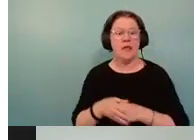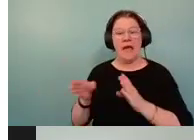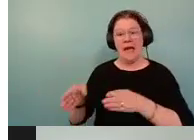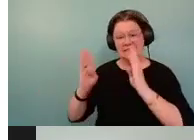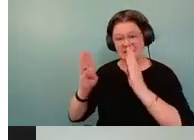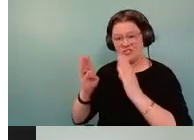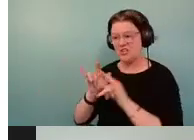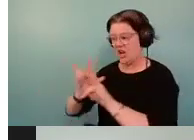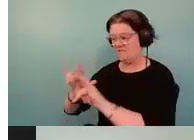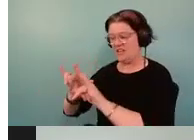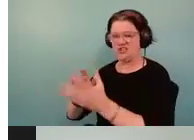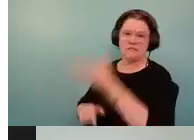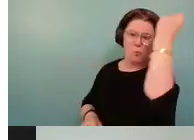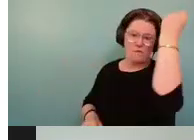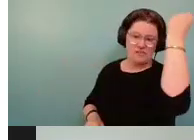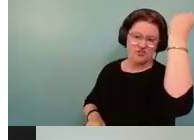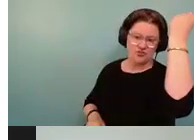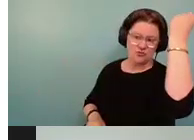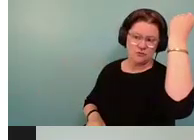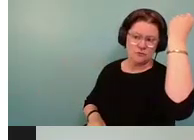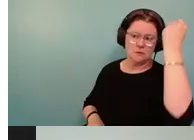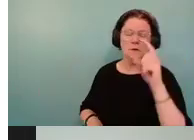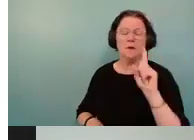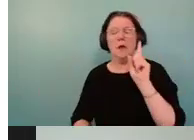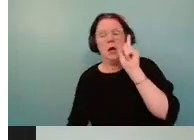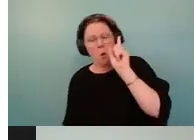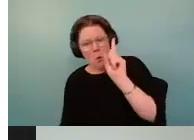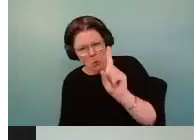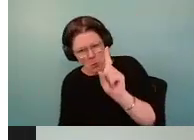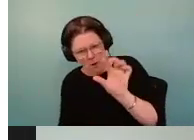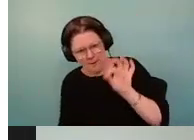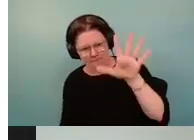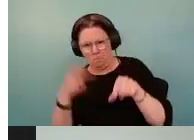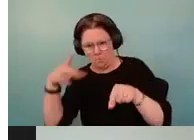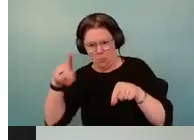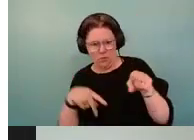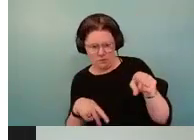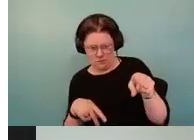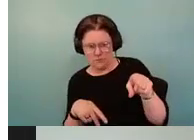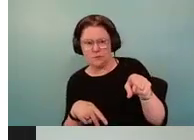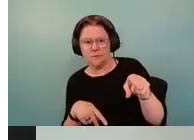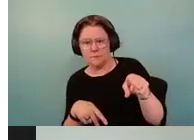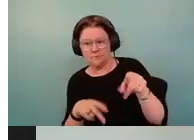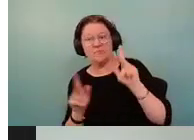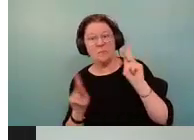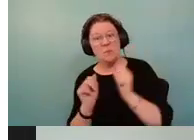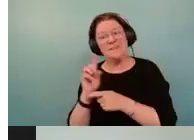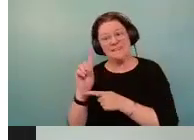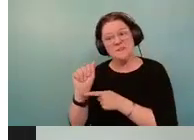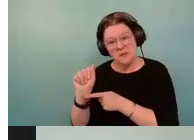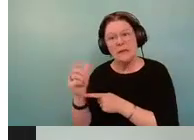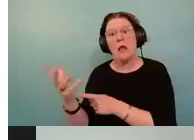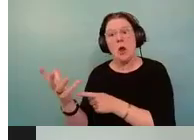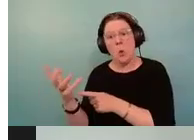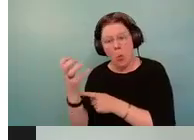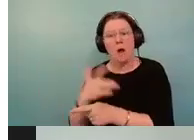and affection. If I could leave you with one thing today, it is that people with disabilities want